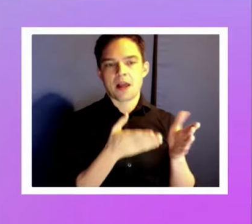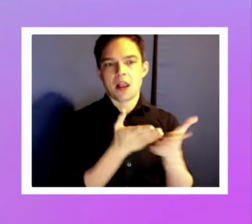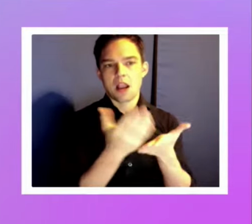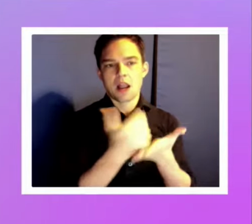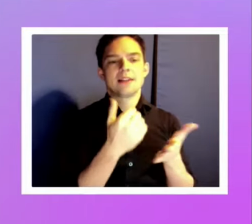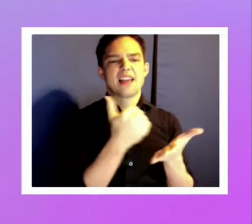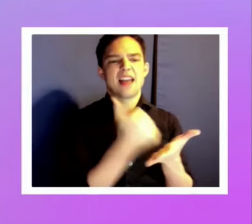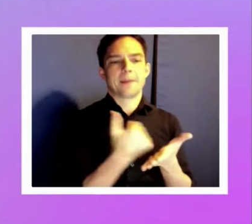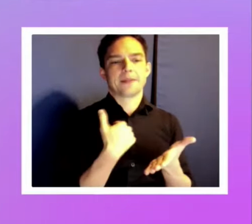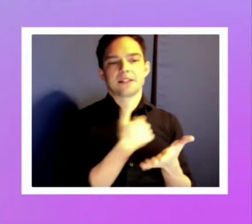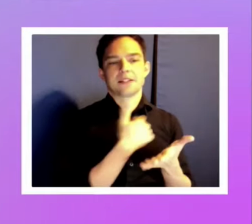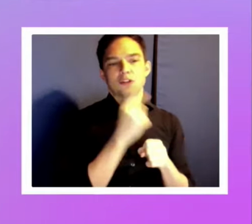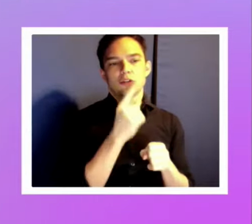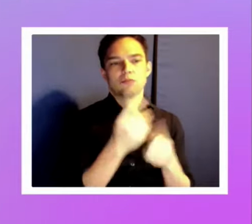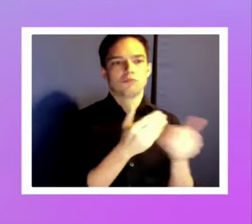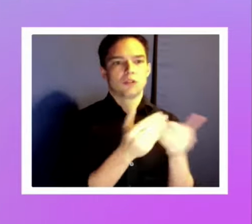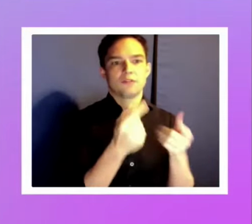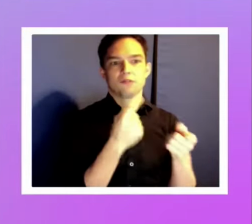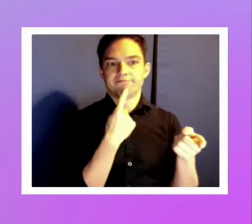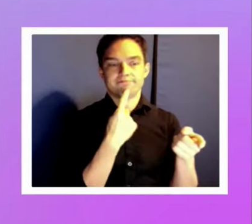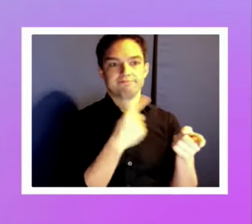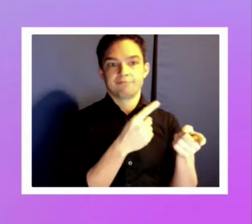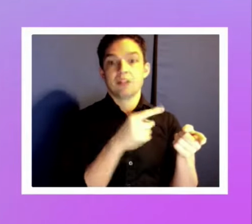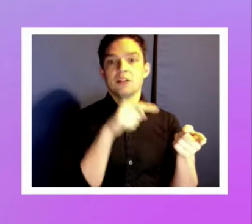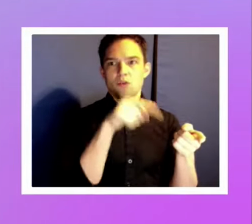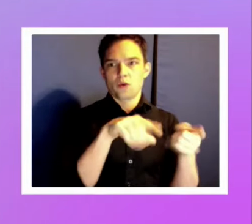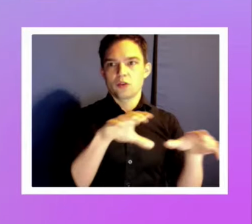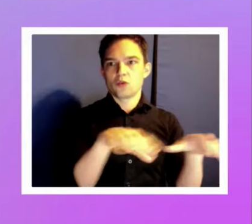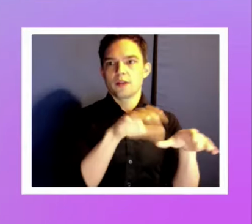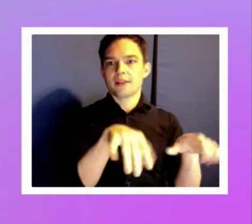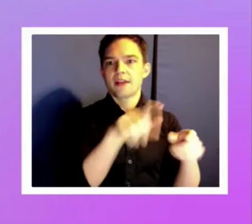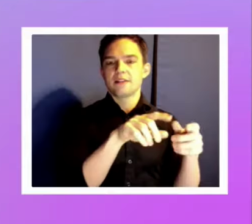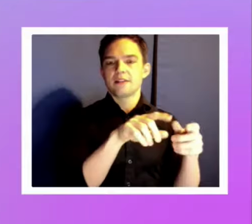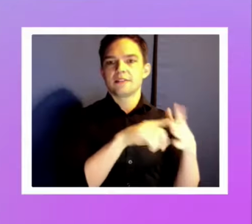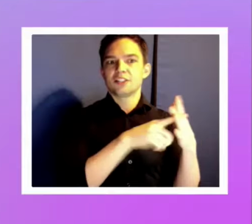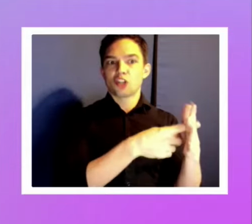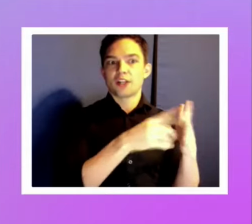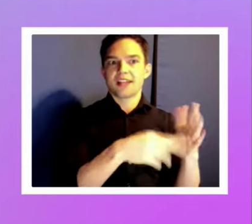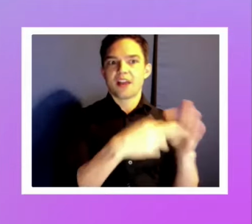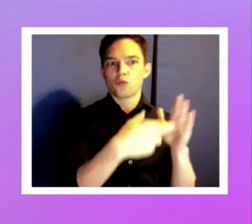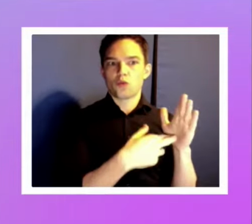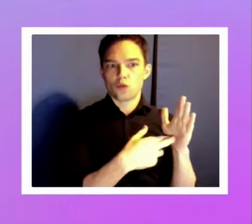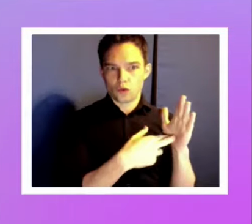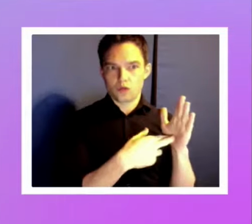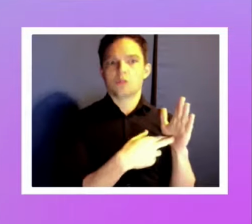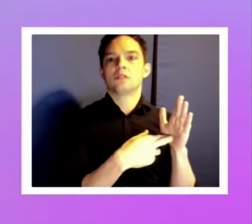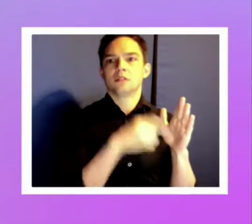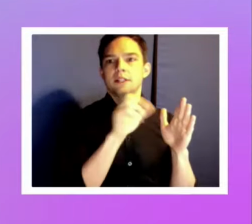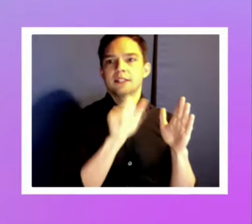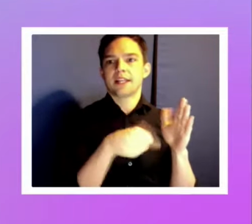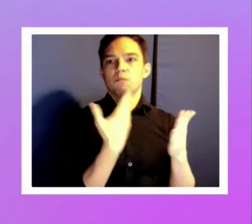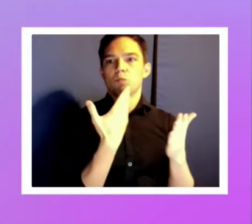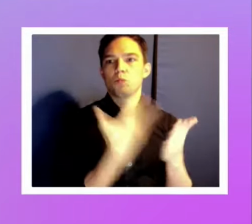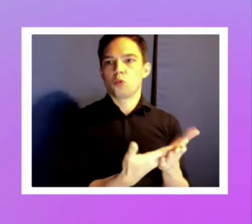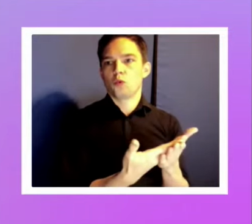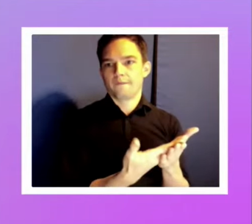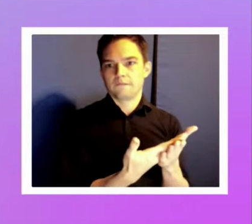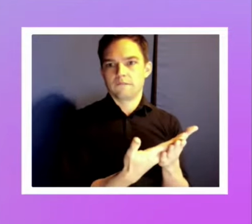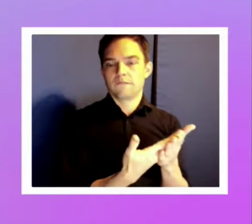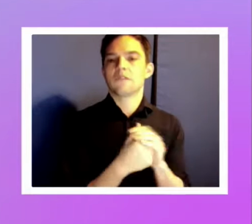whoever says we are doing we are implementing this particular rule, they can prove that